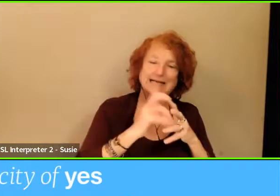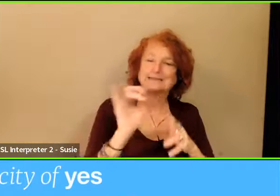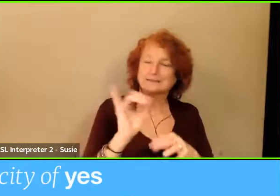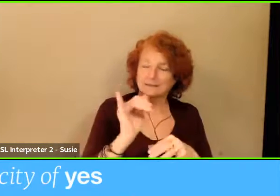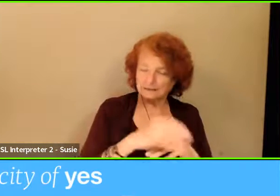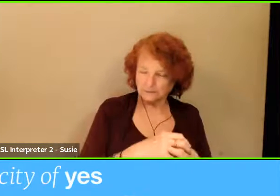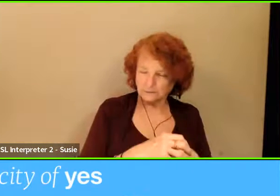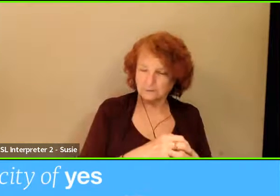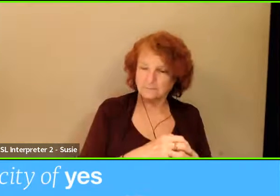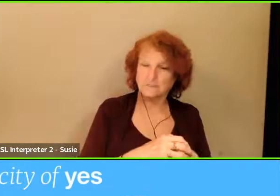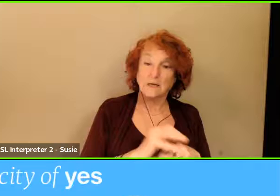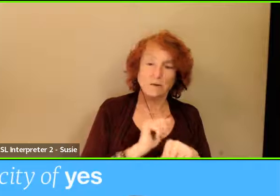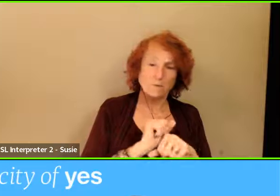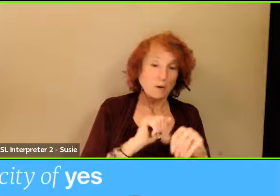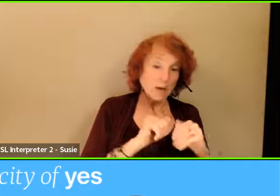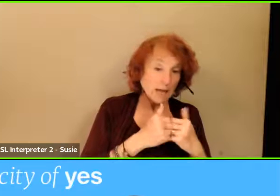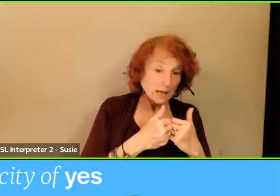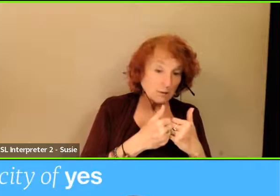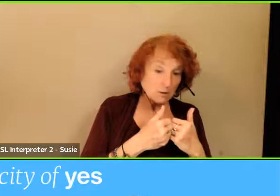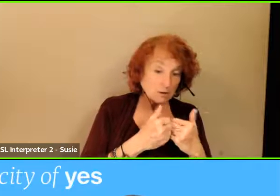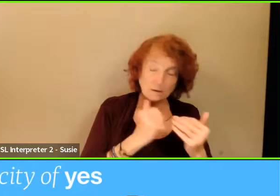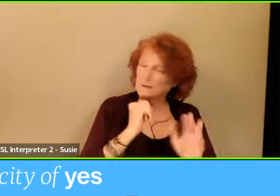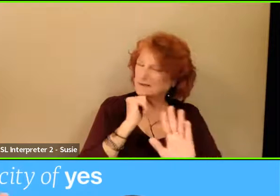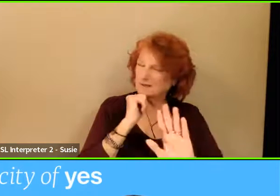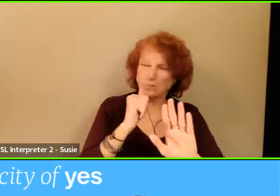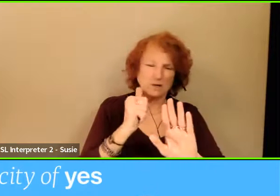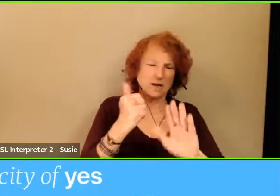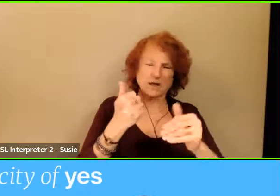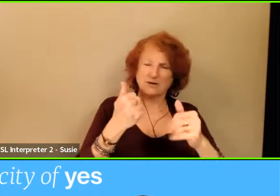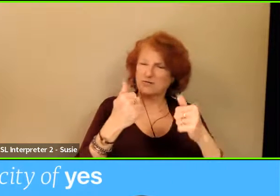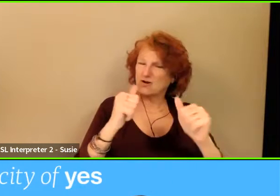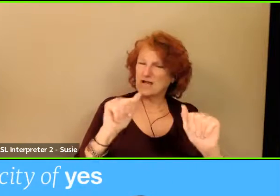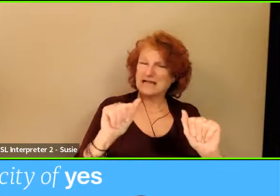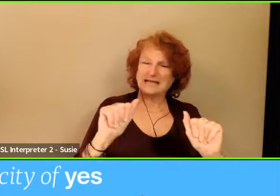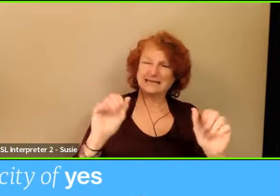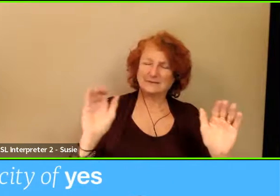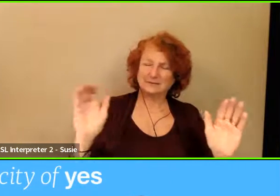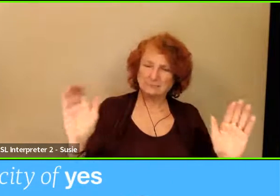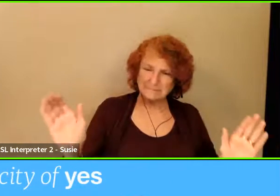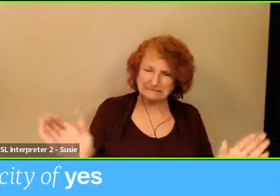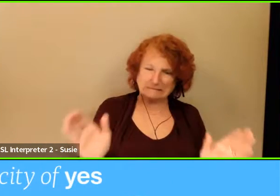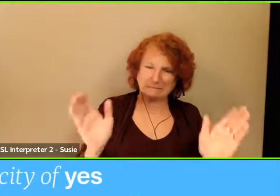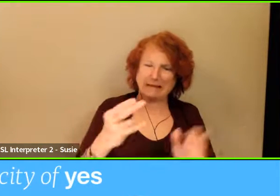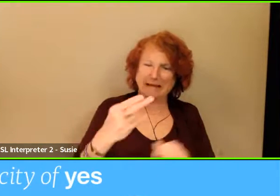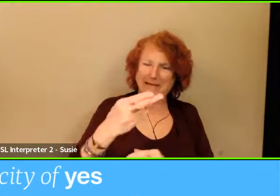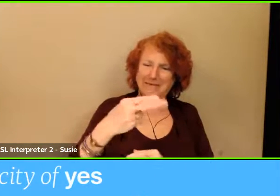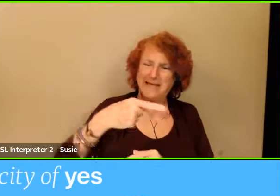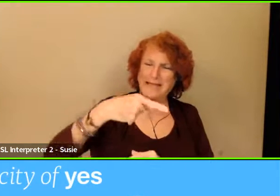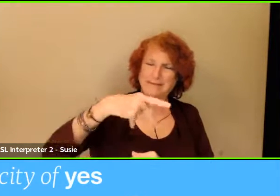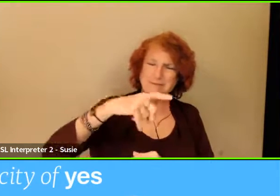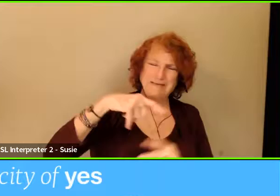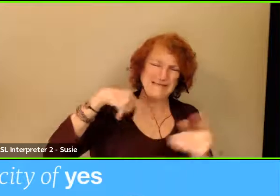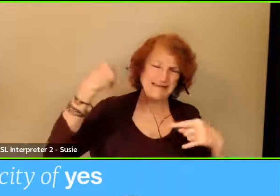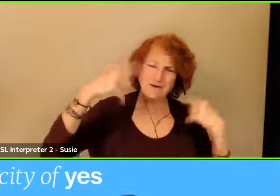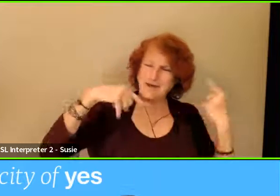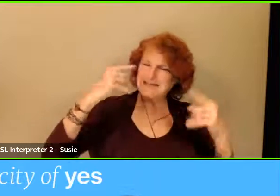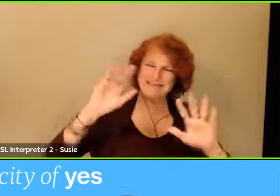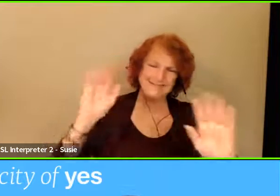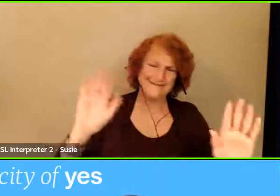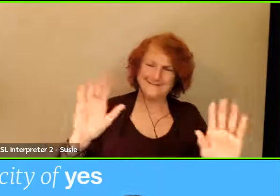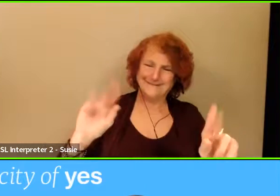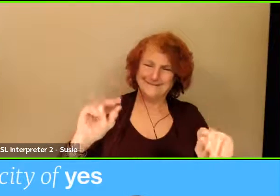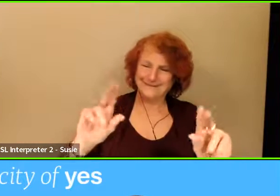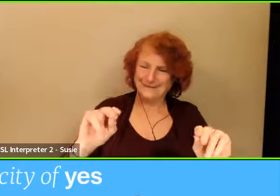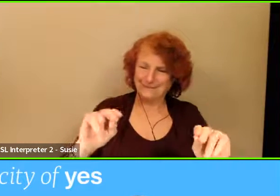The way that it works is because we are not trying to drive our colleagues at HPD, the housing agency, completely nuts. Typically,